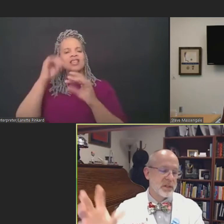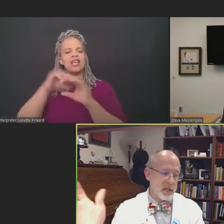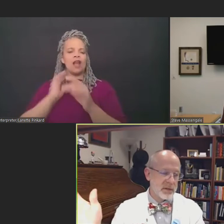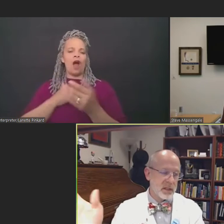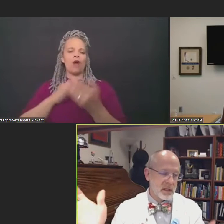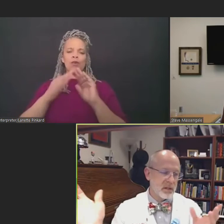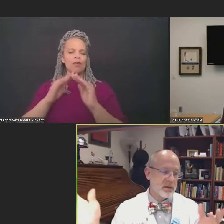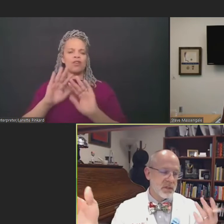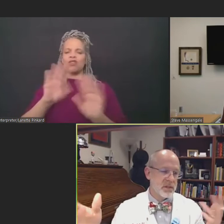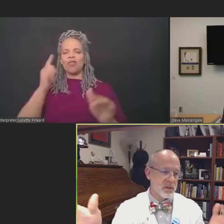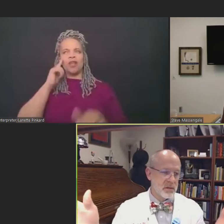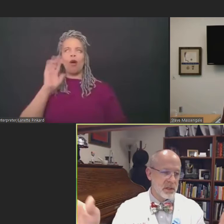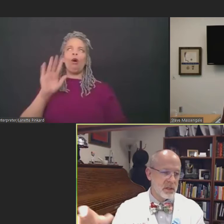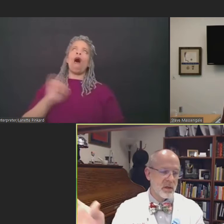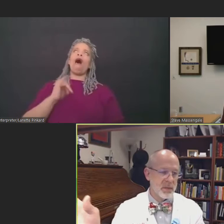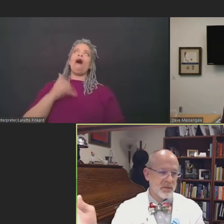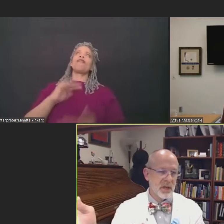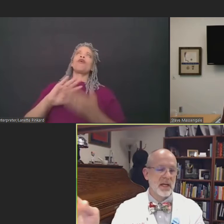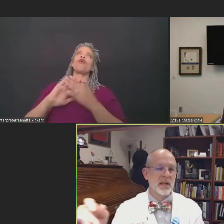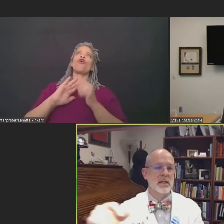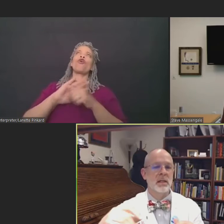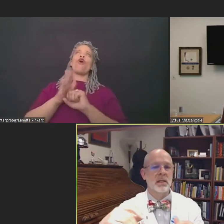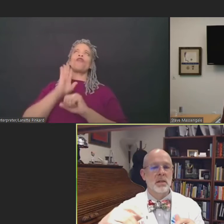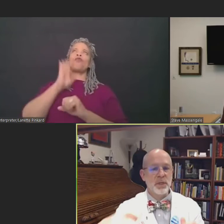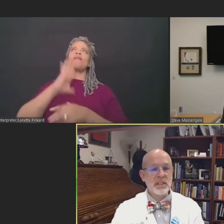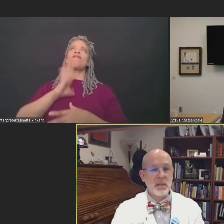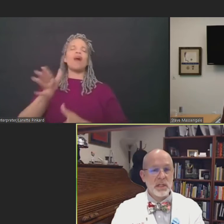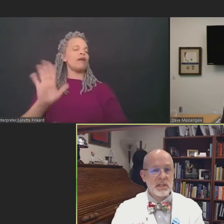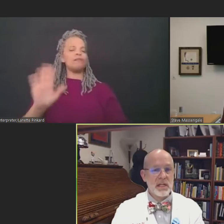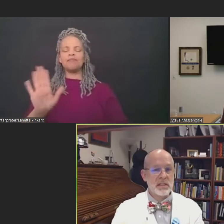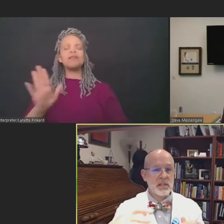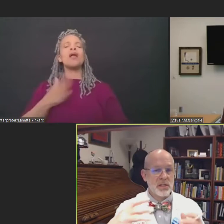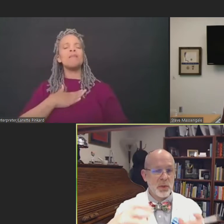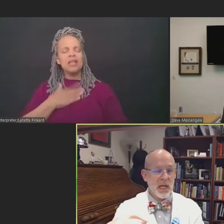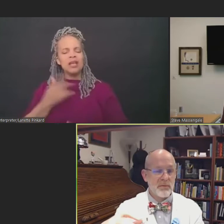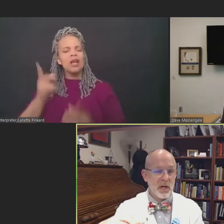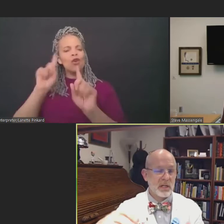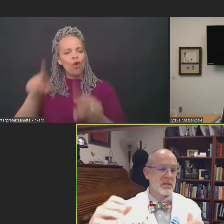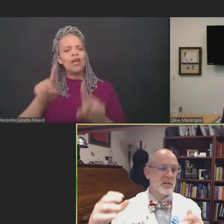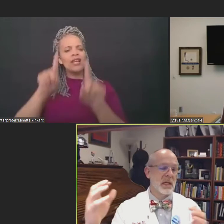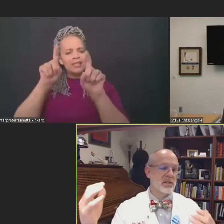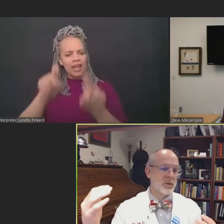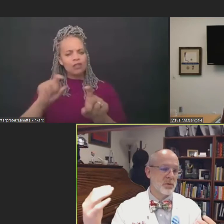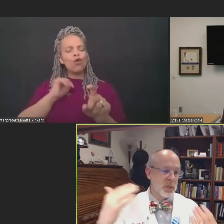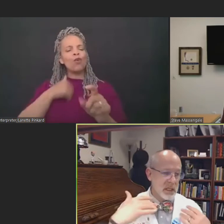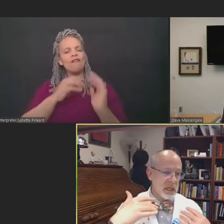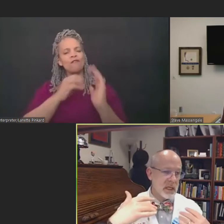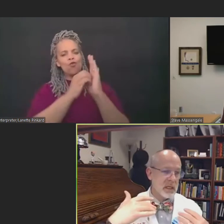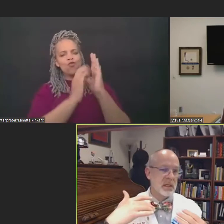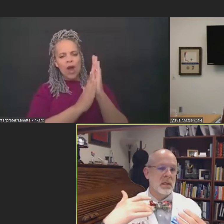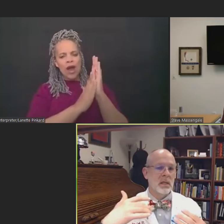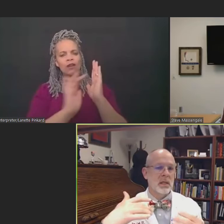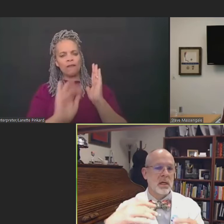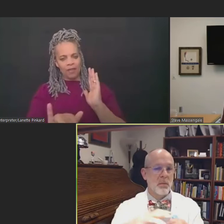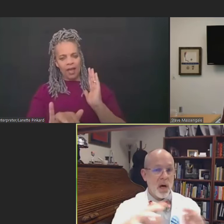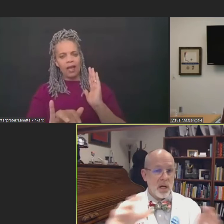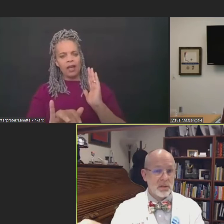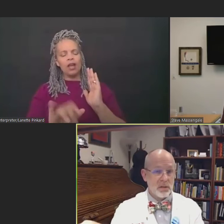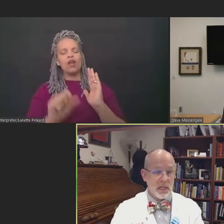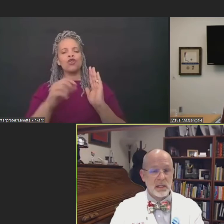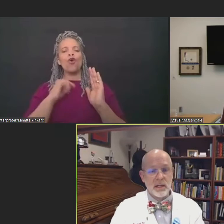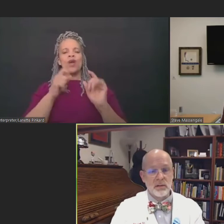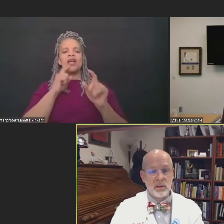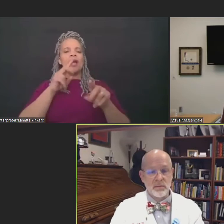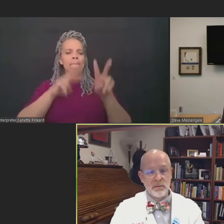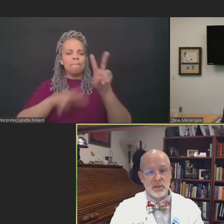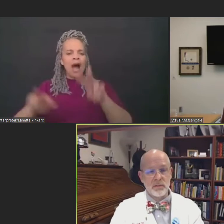well, I've got the COVID, so it'll all be fine. Please come get tested so we have record of that, so we can monitor